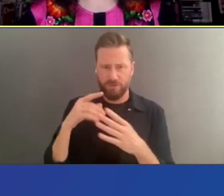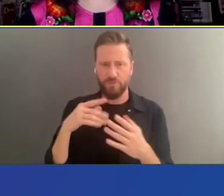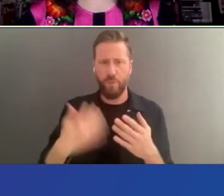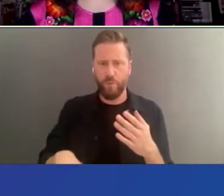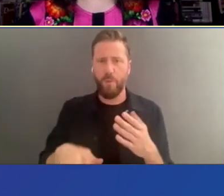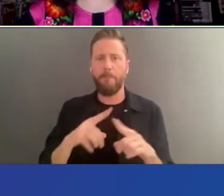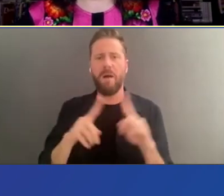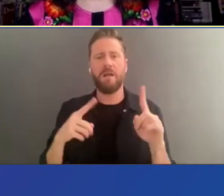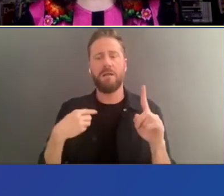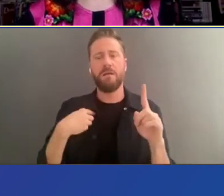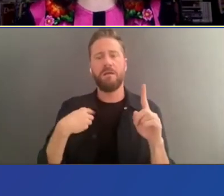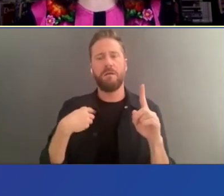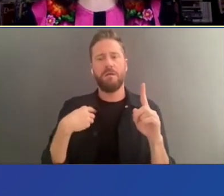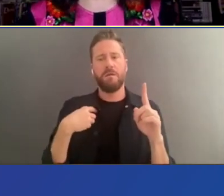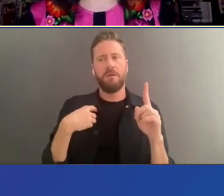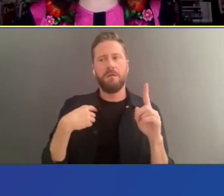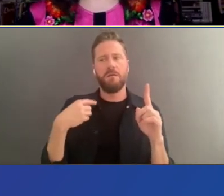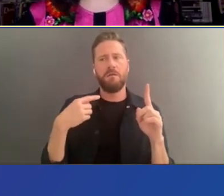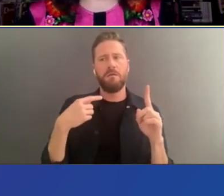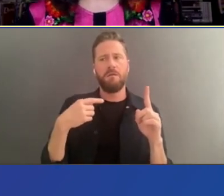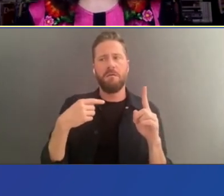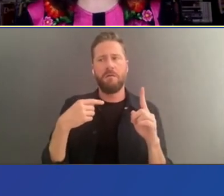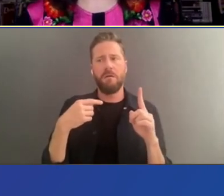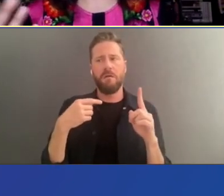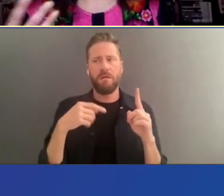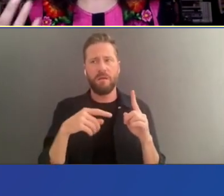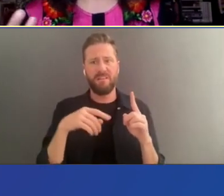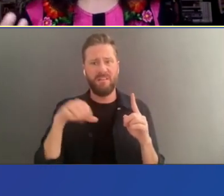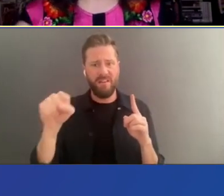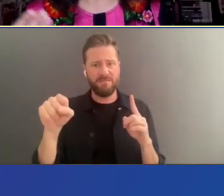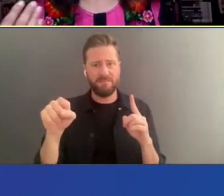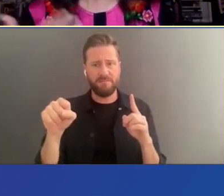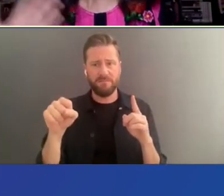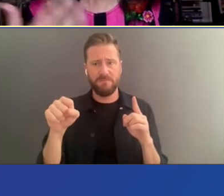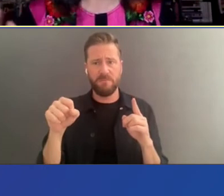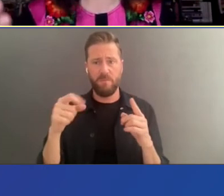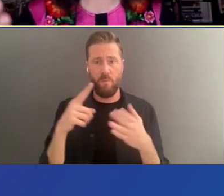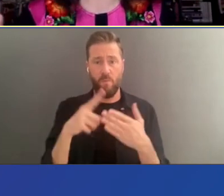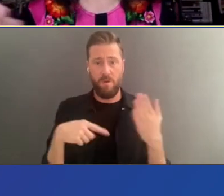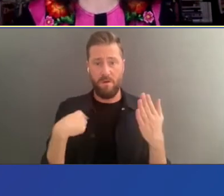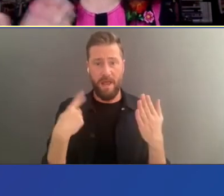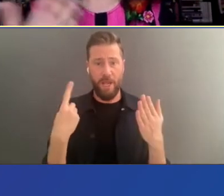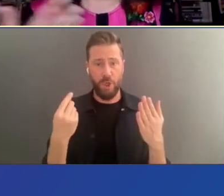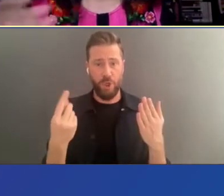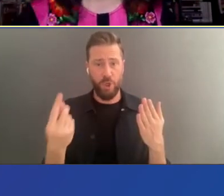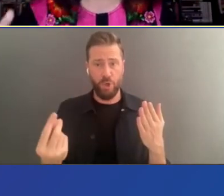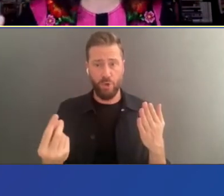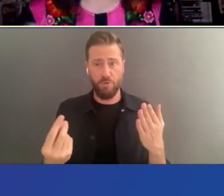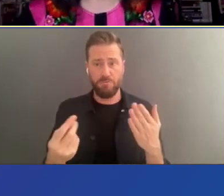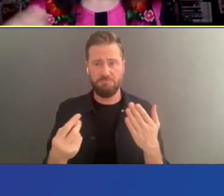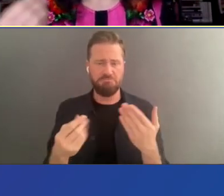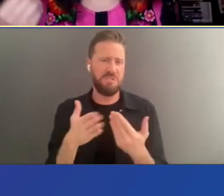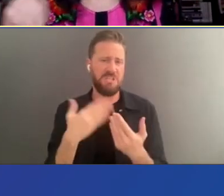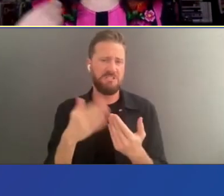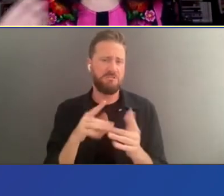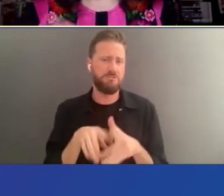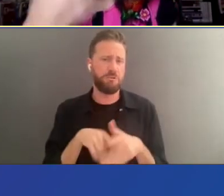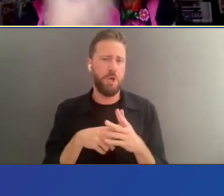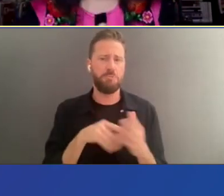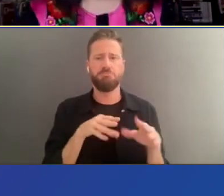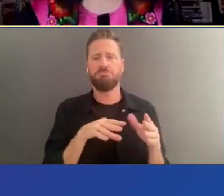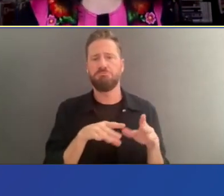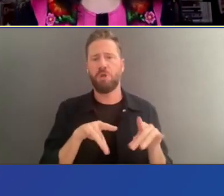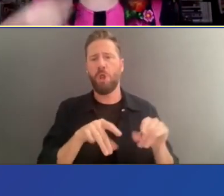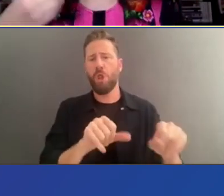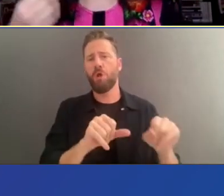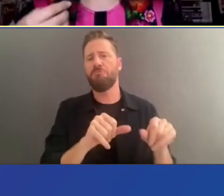but also the fact that, yes, like what I do is very easy to get started. You learn a few steps, you learn a few